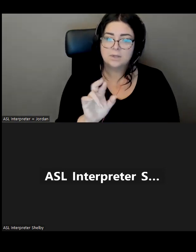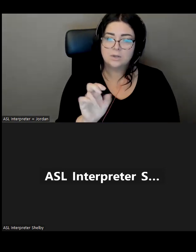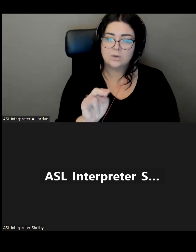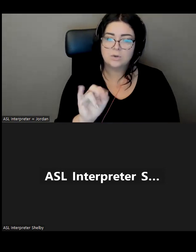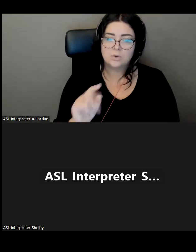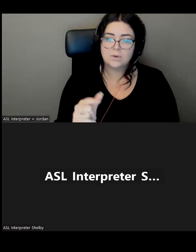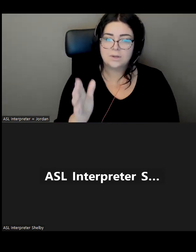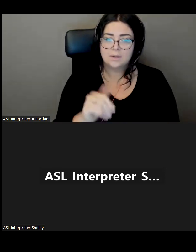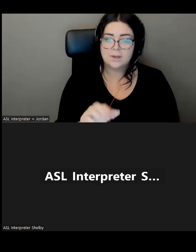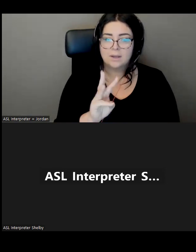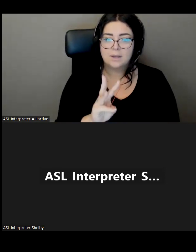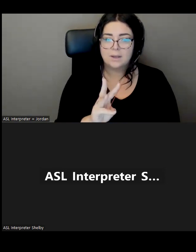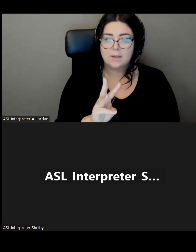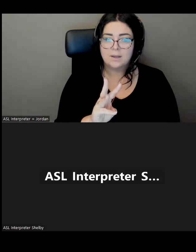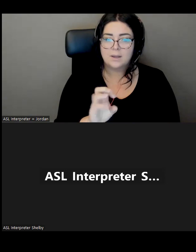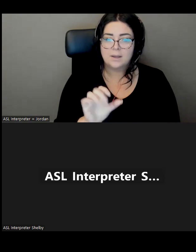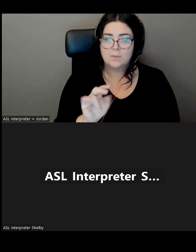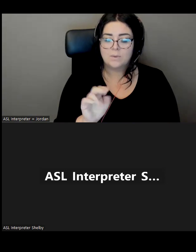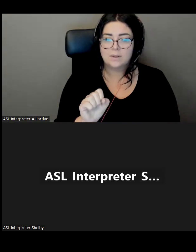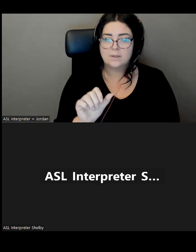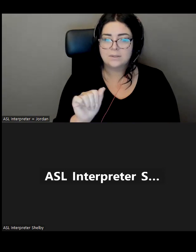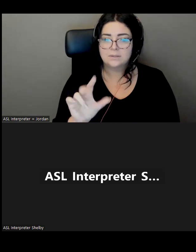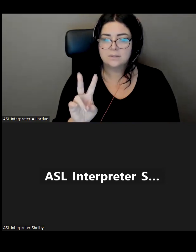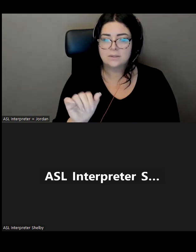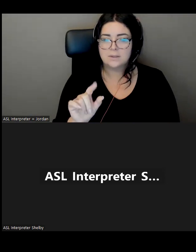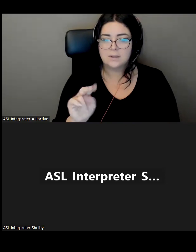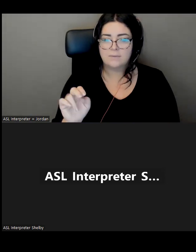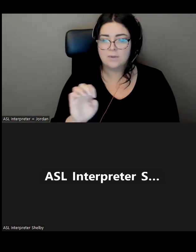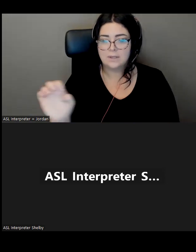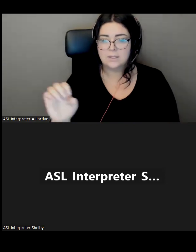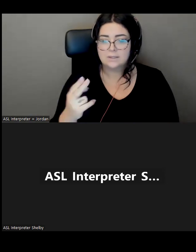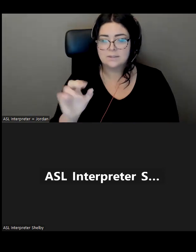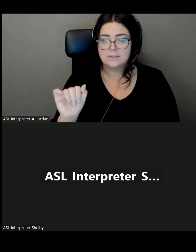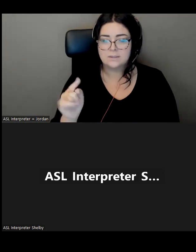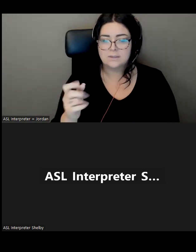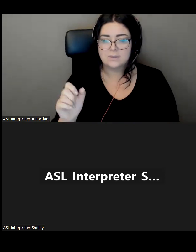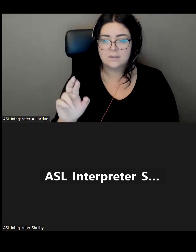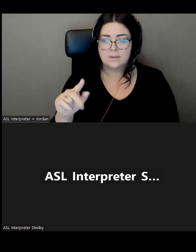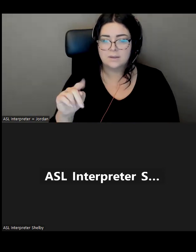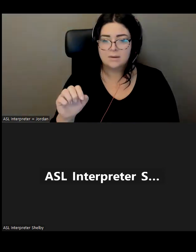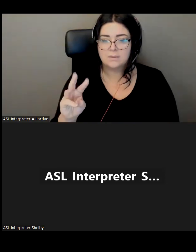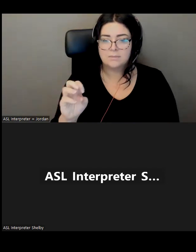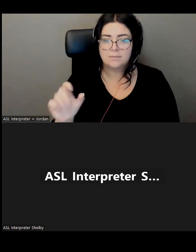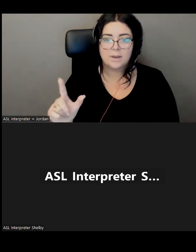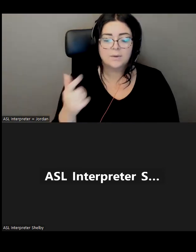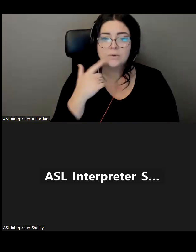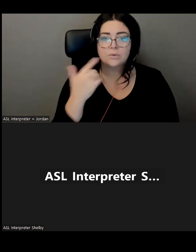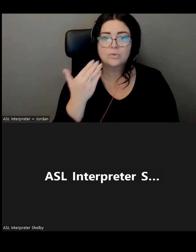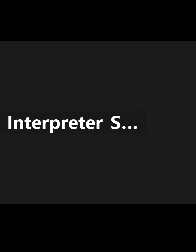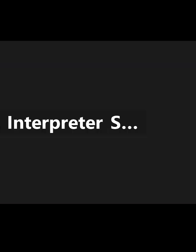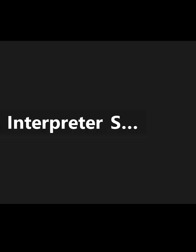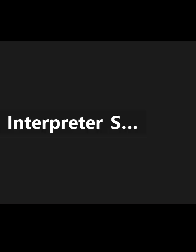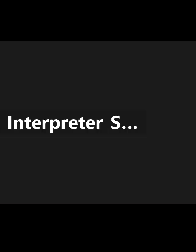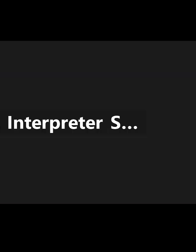Coalition, Avalon East, Heather Powell. Heather, I'm going to go ahead and stop sharing my screen and for you to go ahead and take over,